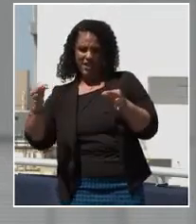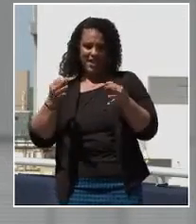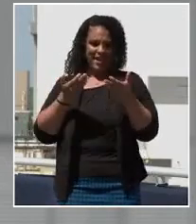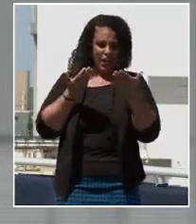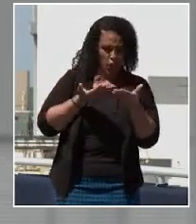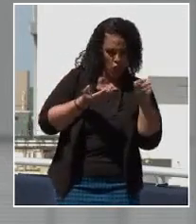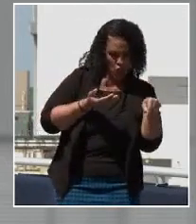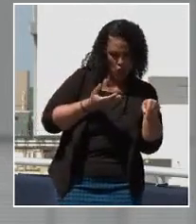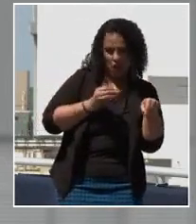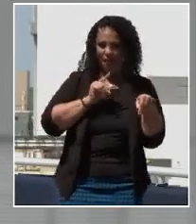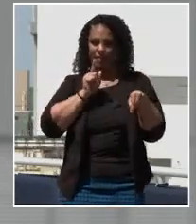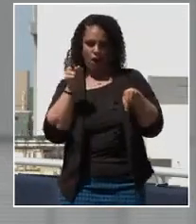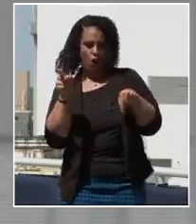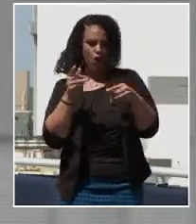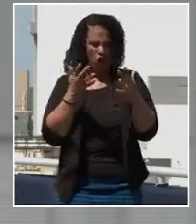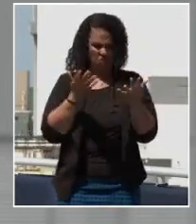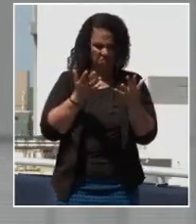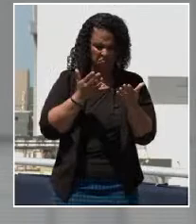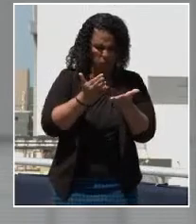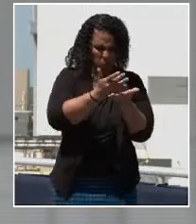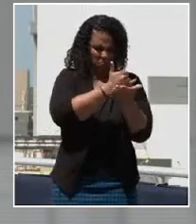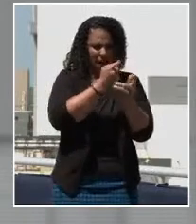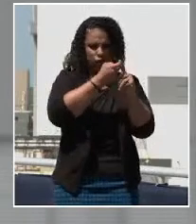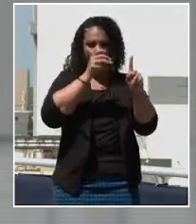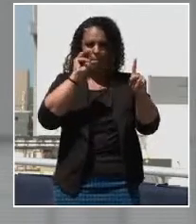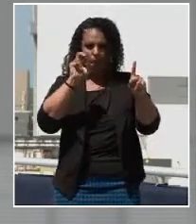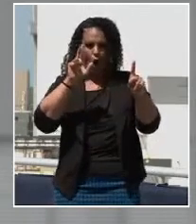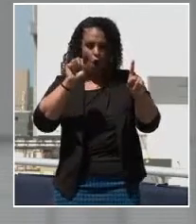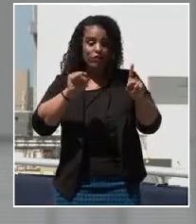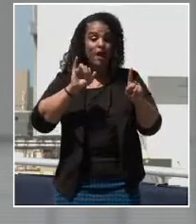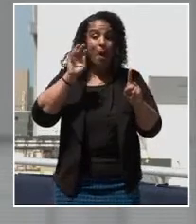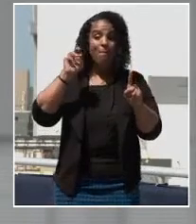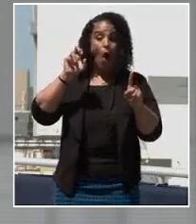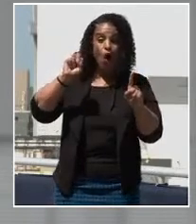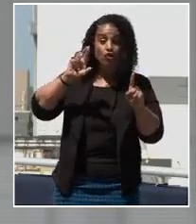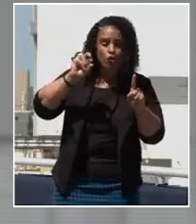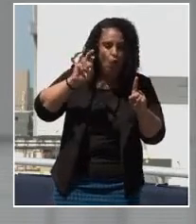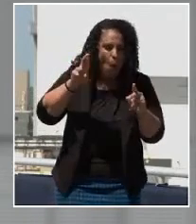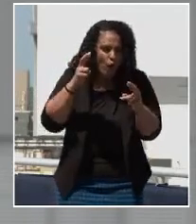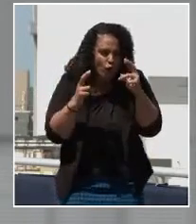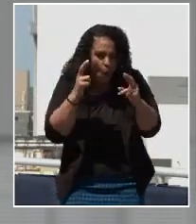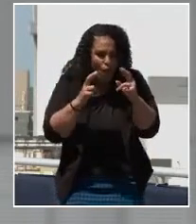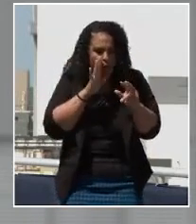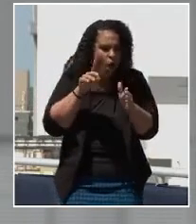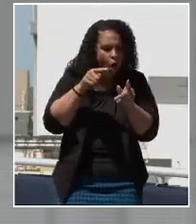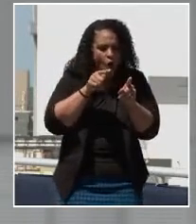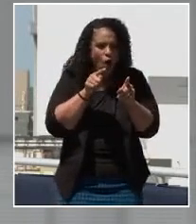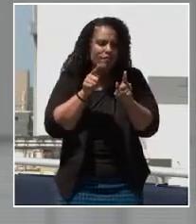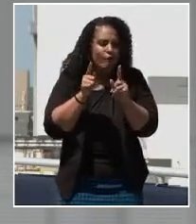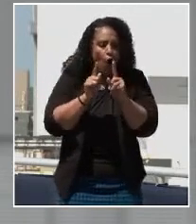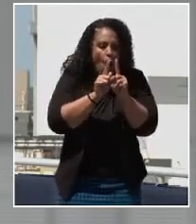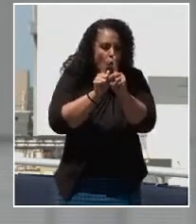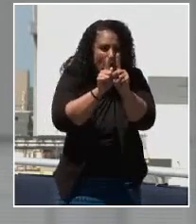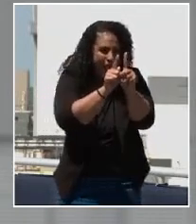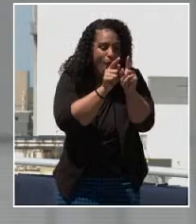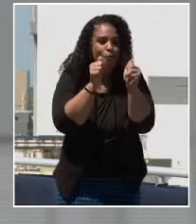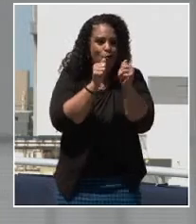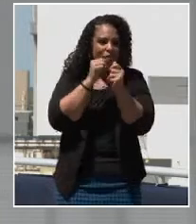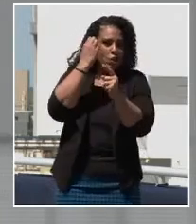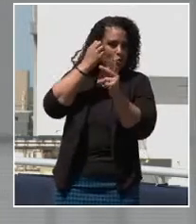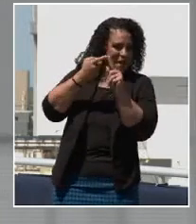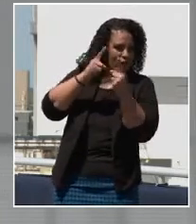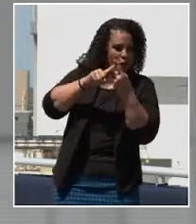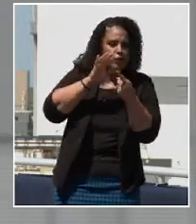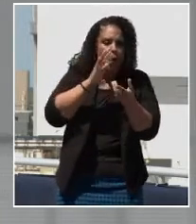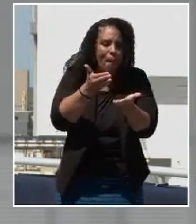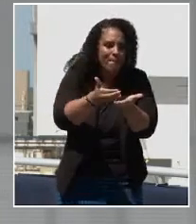them there and a Mars rover will'll go around with our European friends and pick them up and then we put